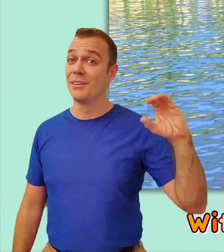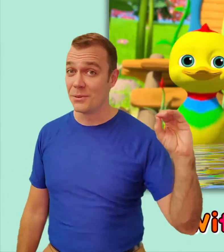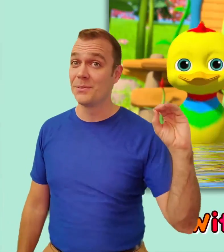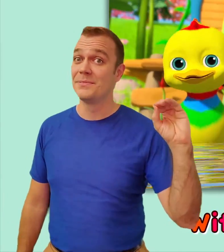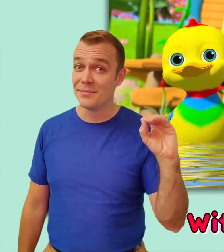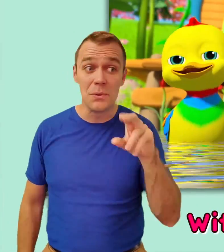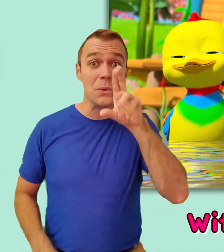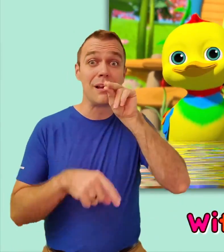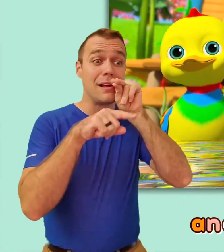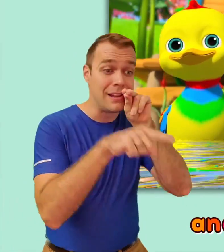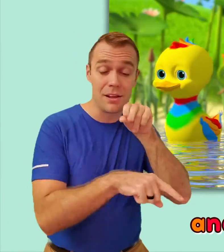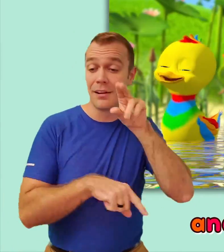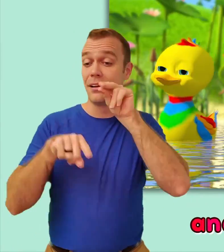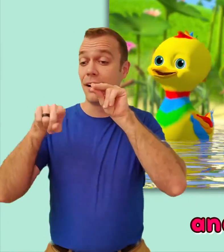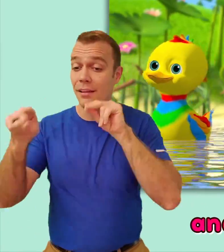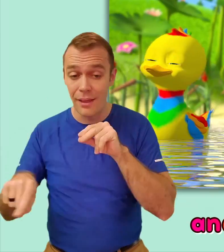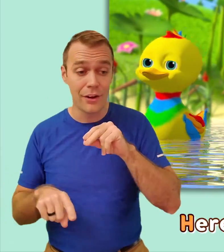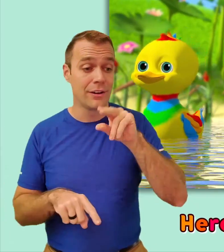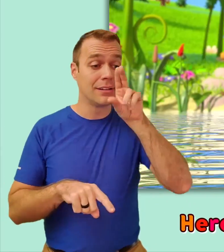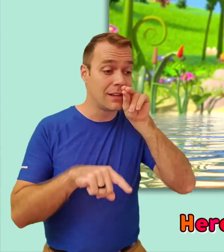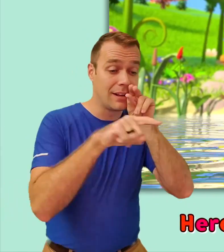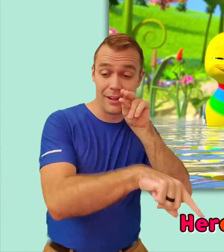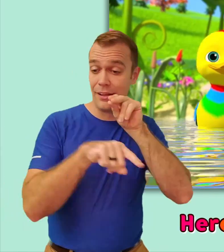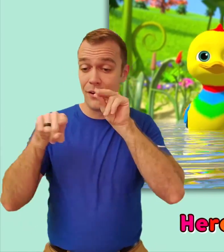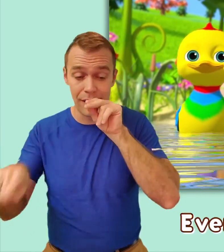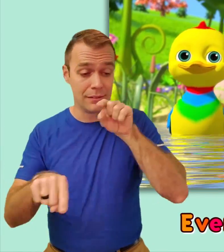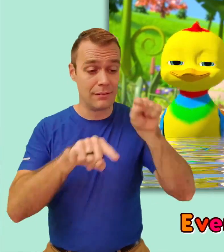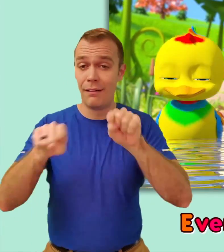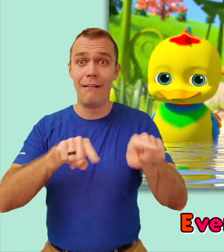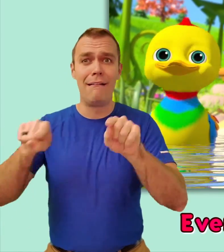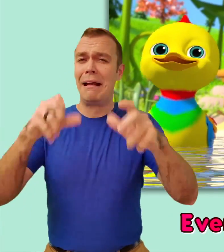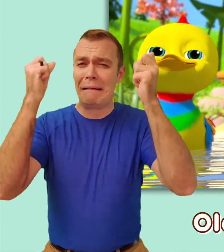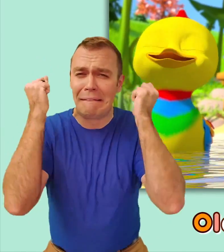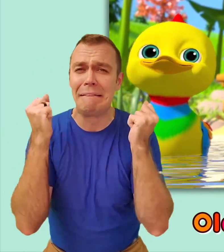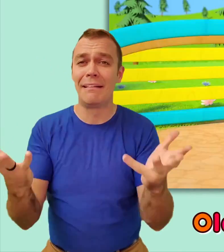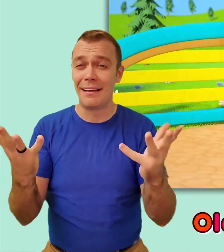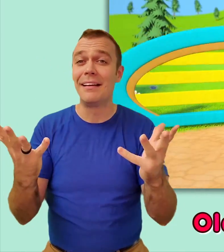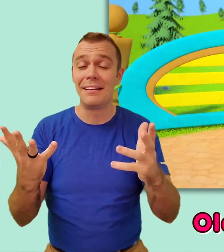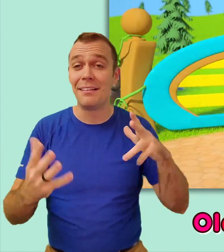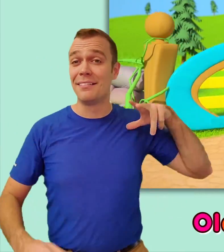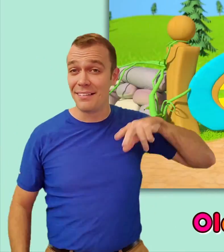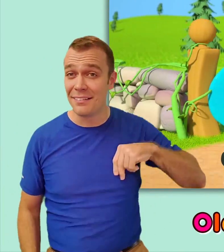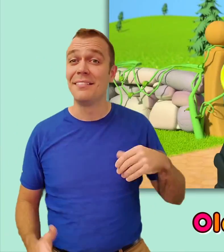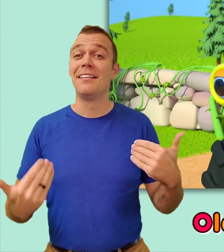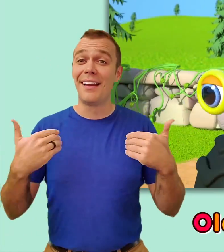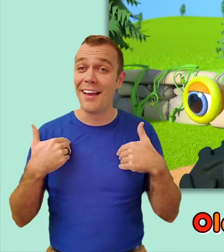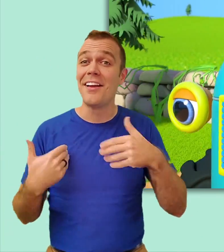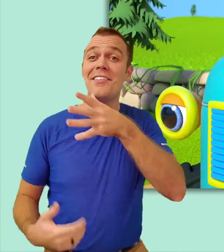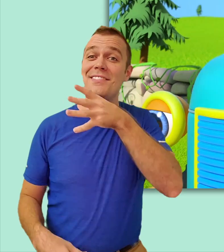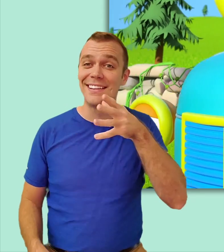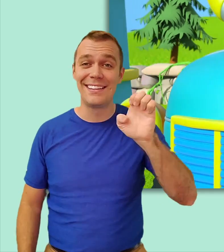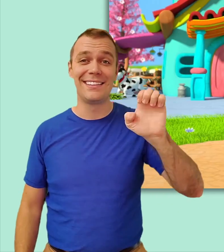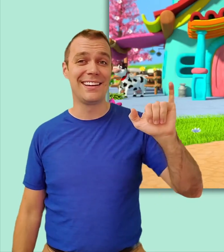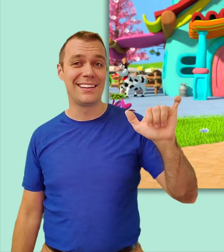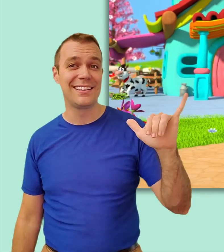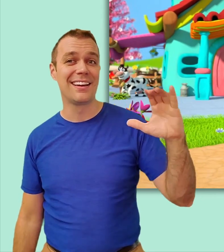E-I-E-I-O. With a quack quack here and a quack quack there, here a quack, there a quack, everywhere a quack quack. Old MacDonald had a farm,